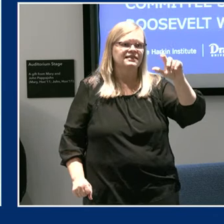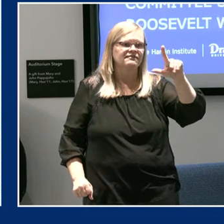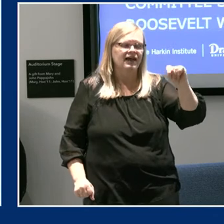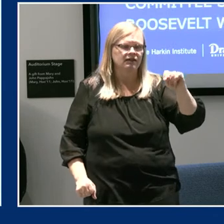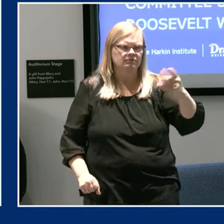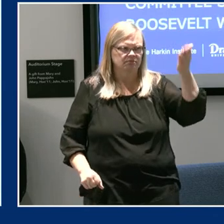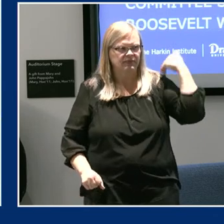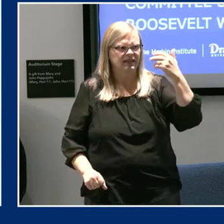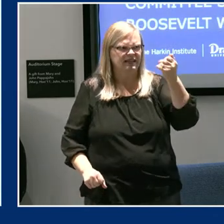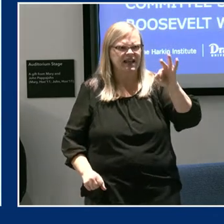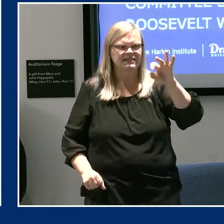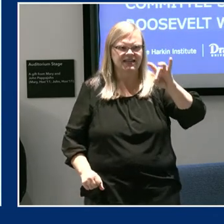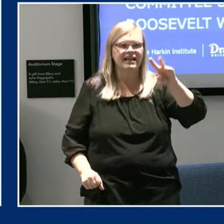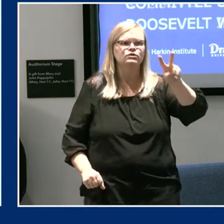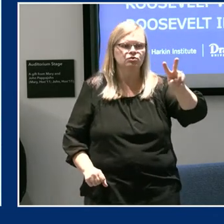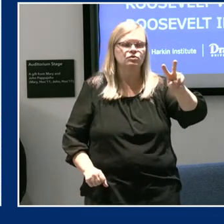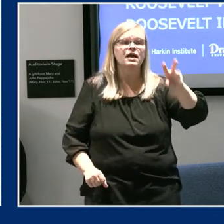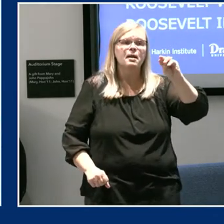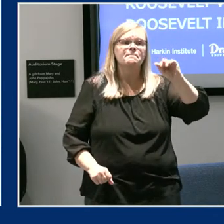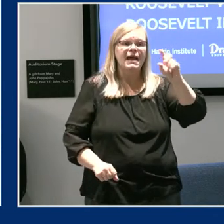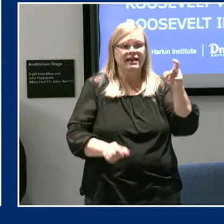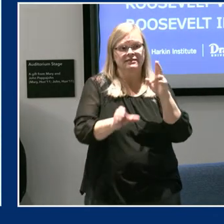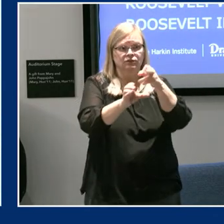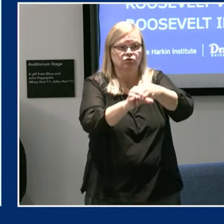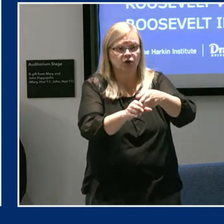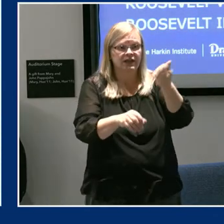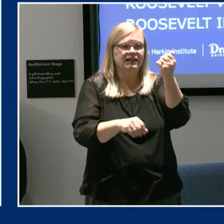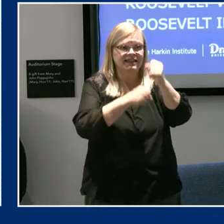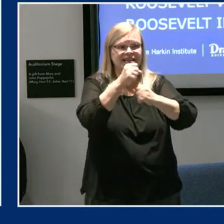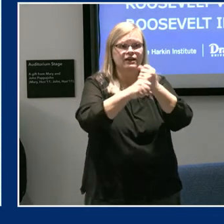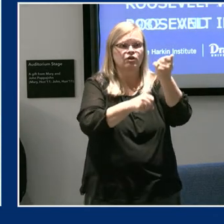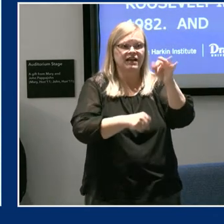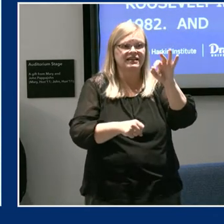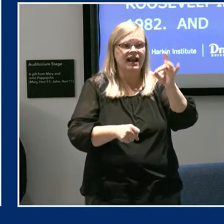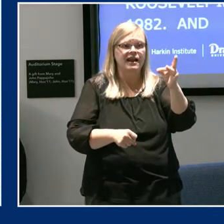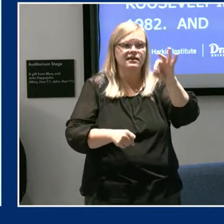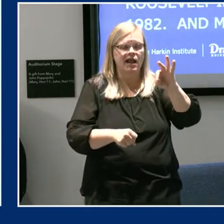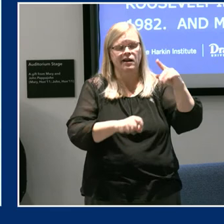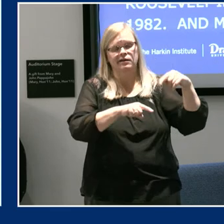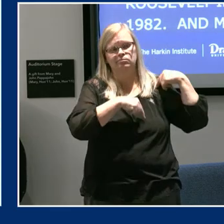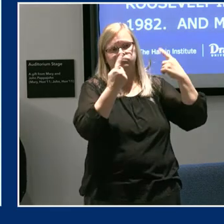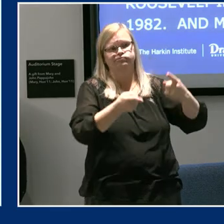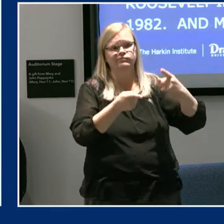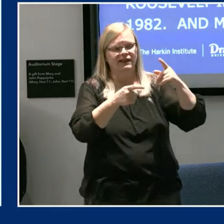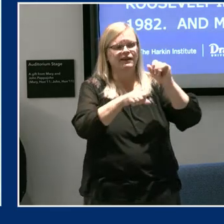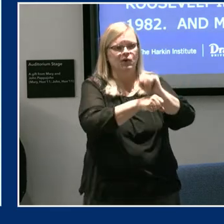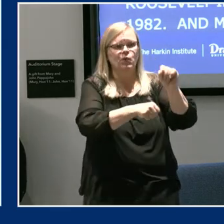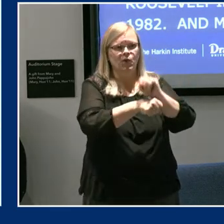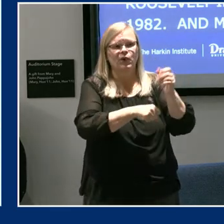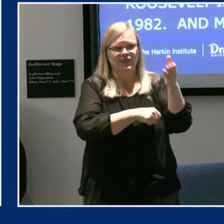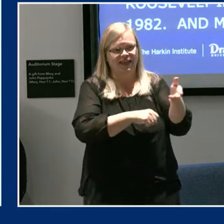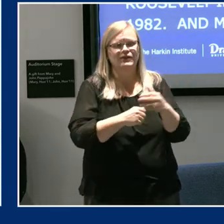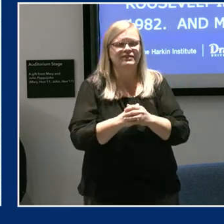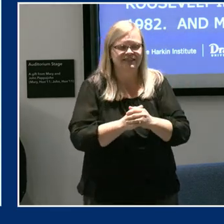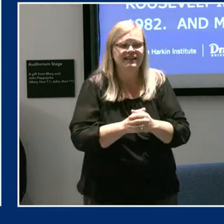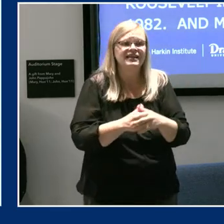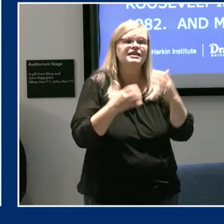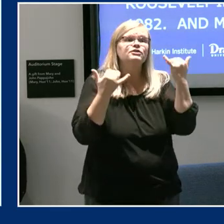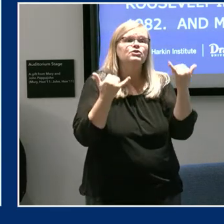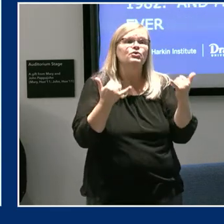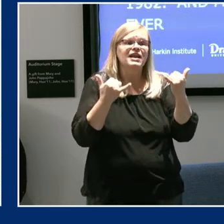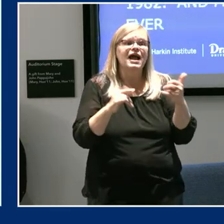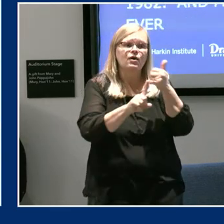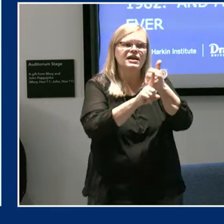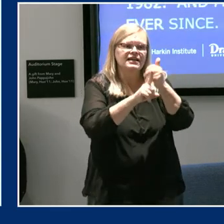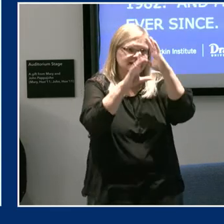1982. And Max joined it in 1989, has been with it ever since. And as I said right now, he is